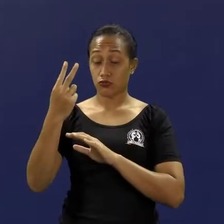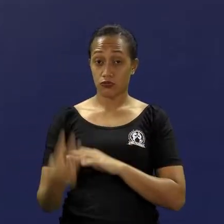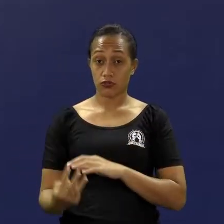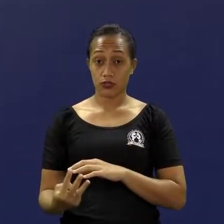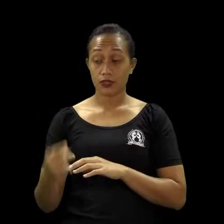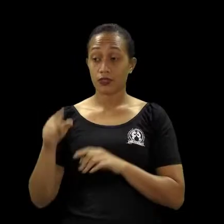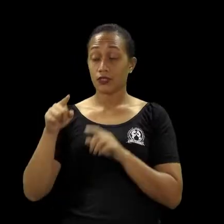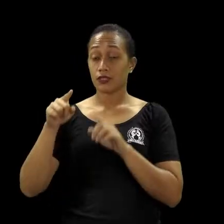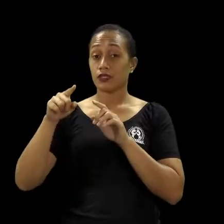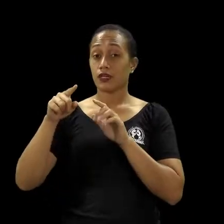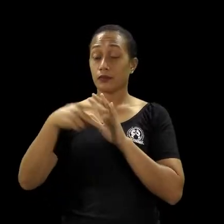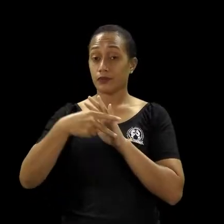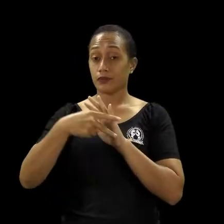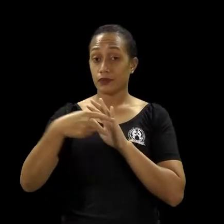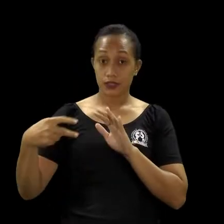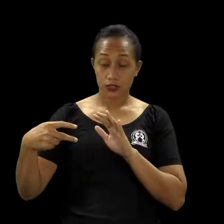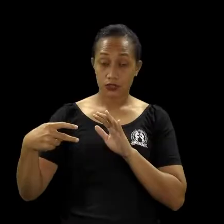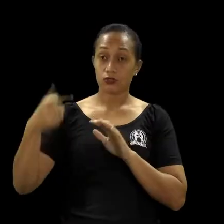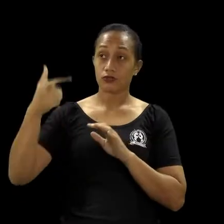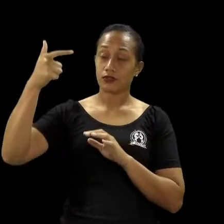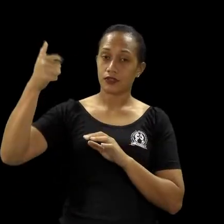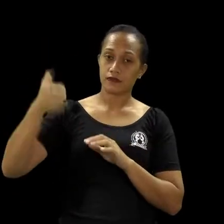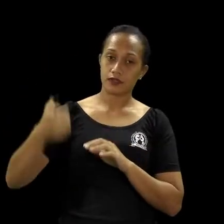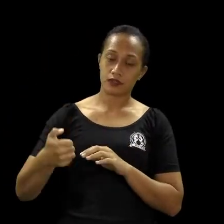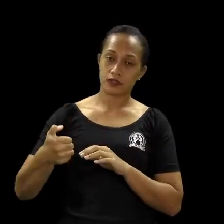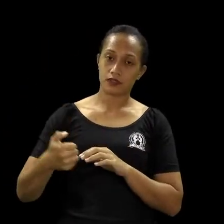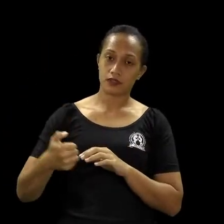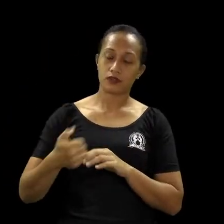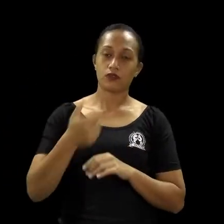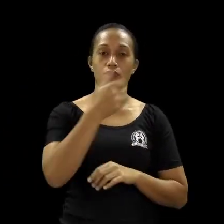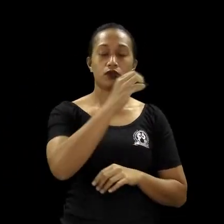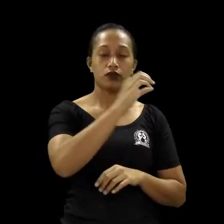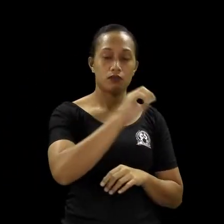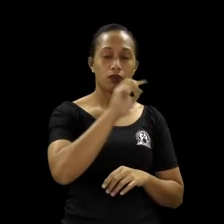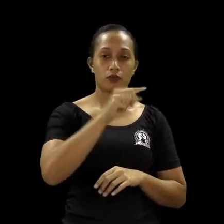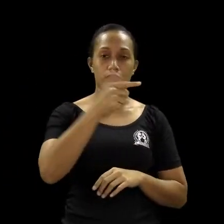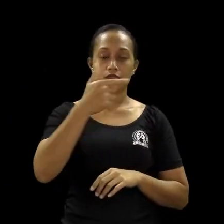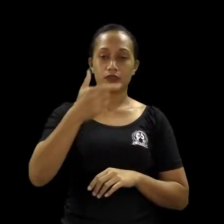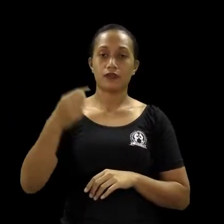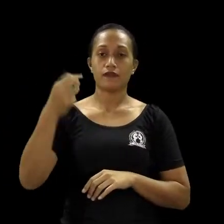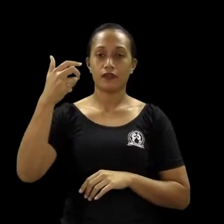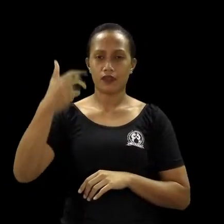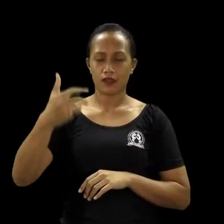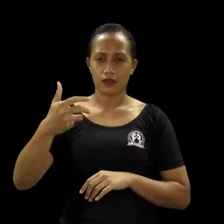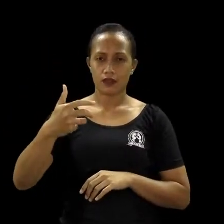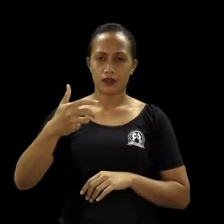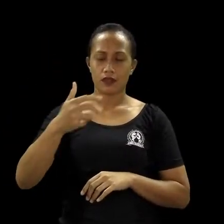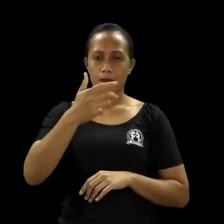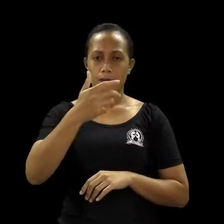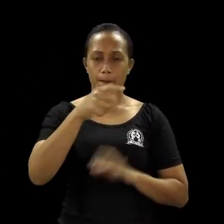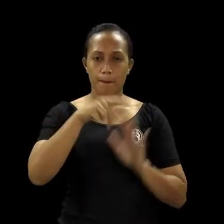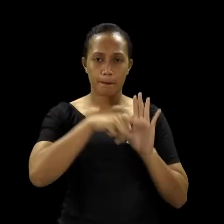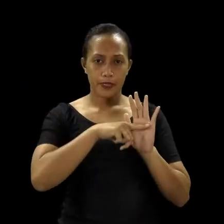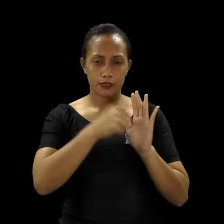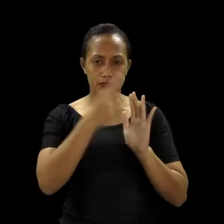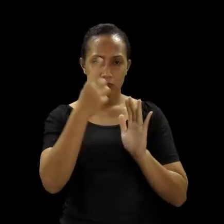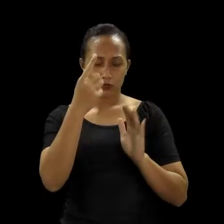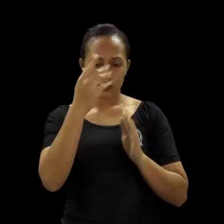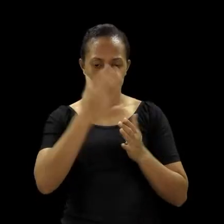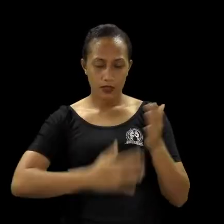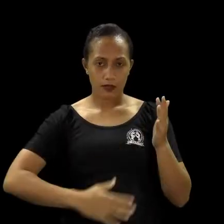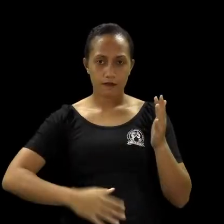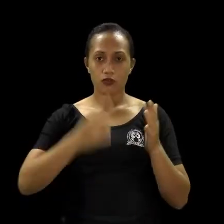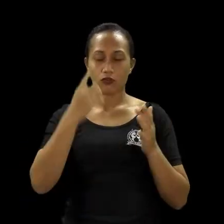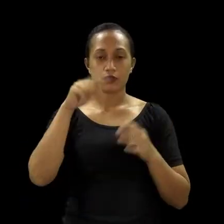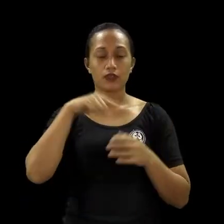3. So we have 0.79 minus 4/3 minus 1/2